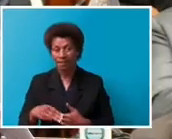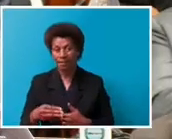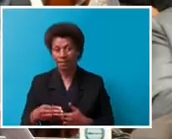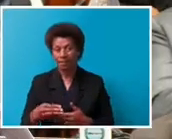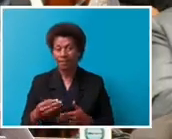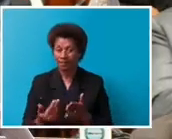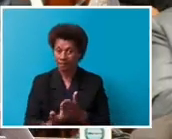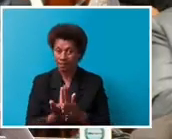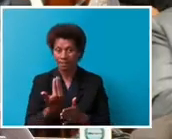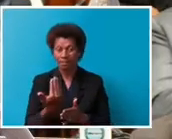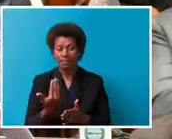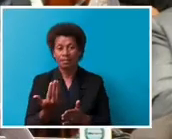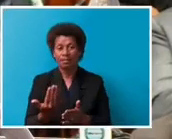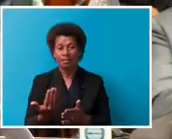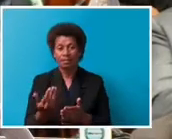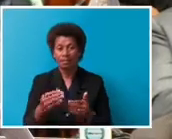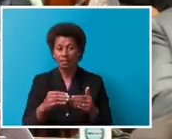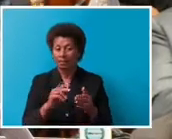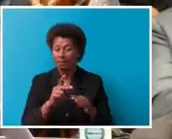and mislead